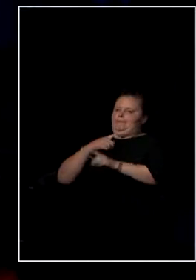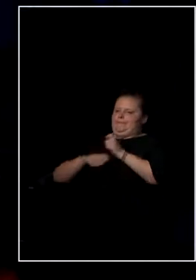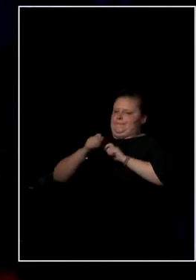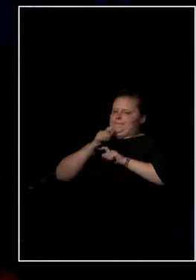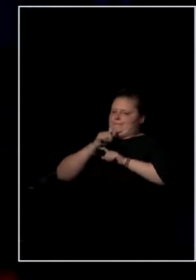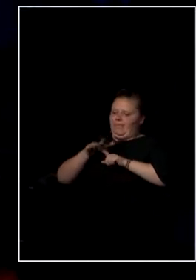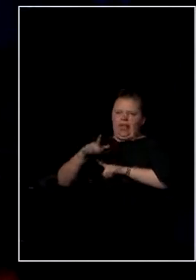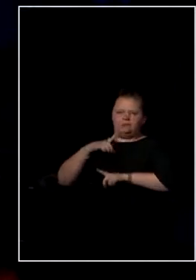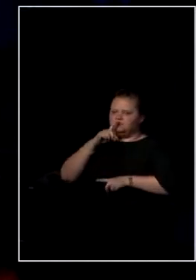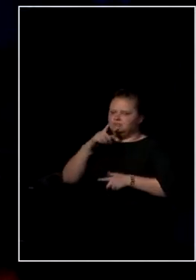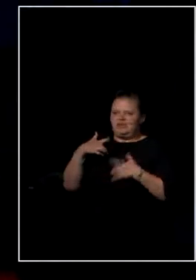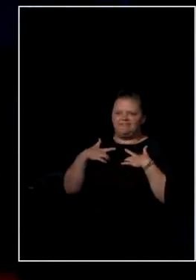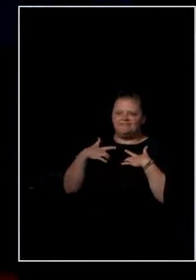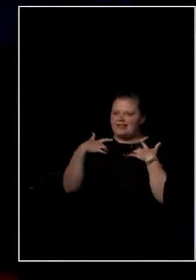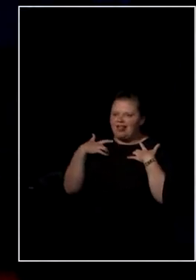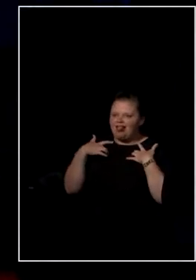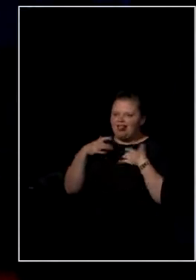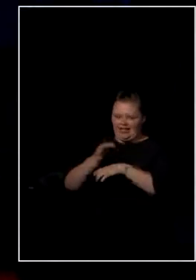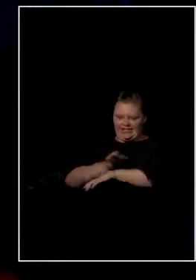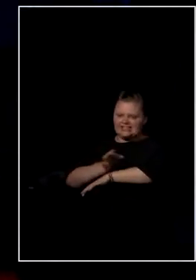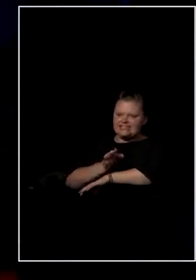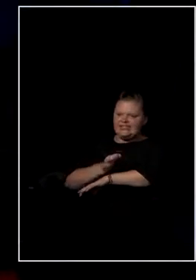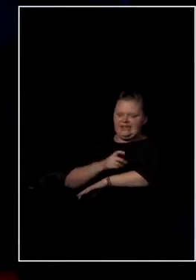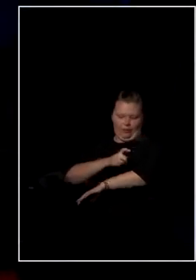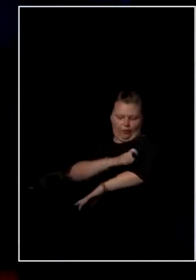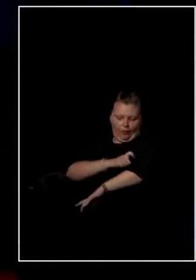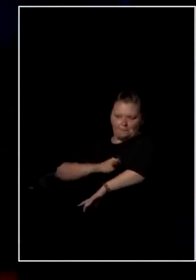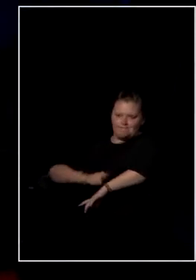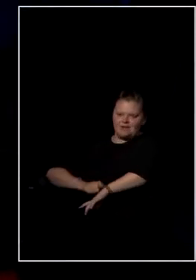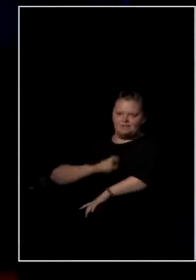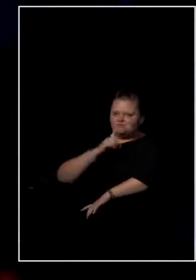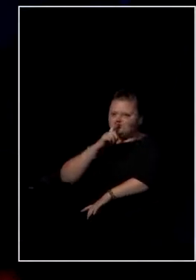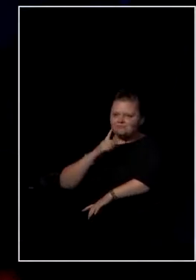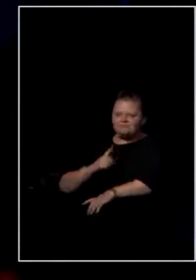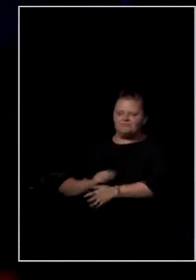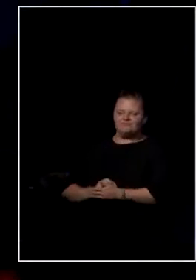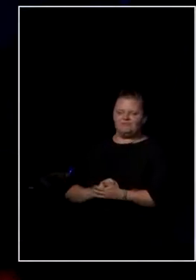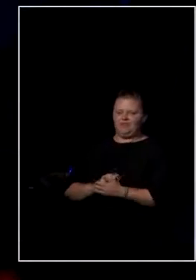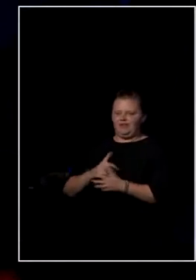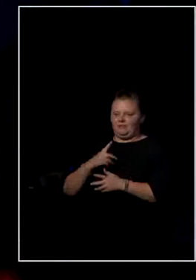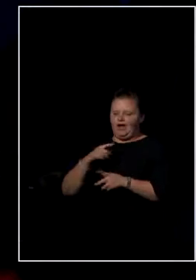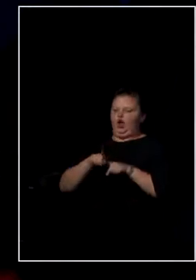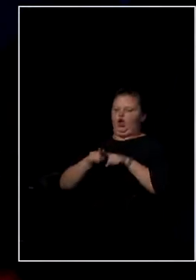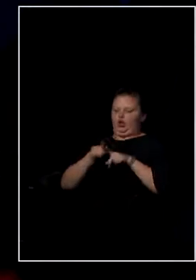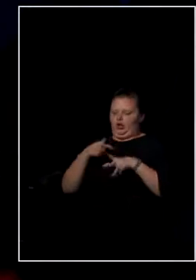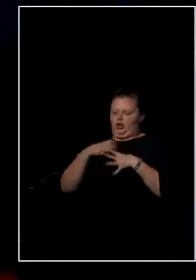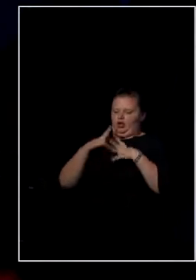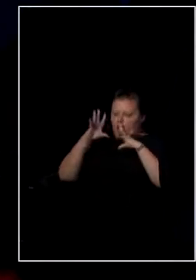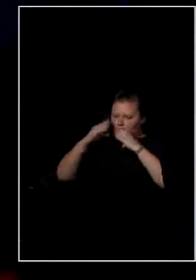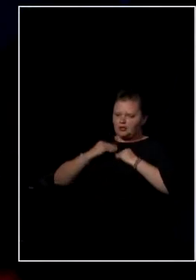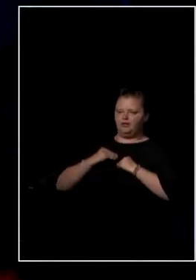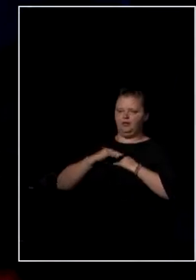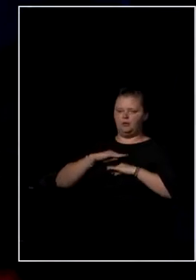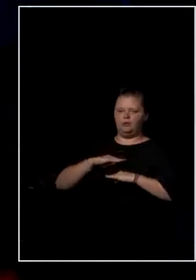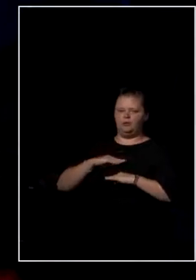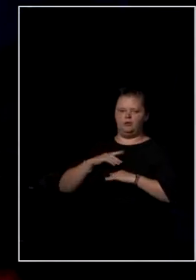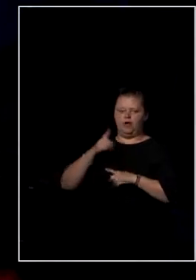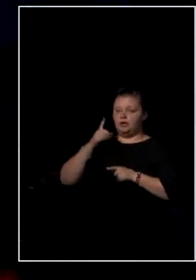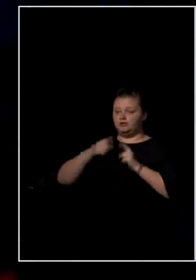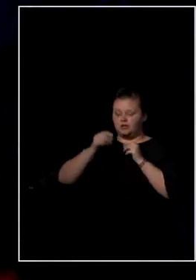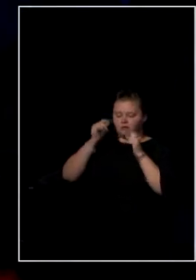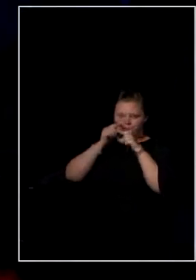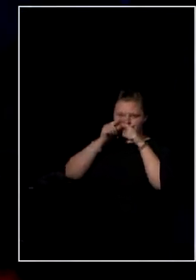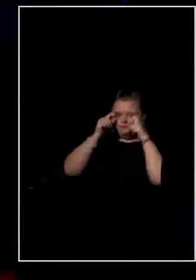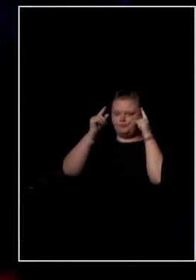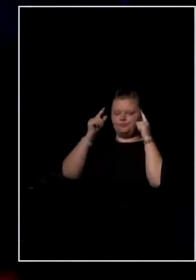the skin or the muscles. And I've learnt to stop myself doing that now. But, you know, I'll wake up in the morning